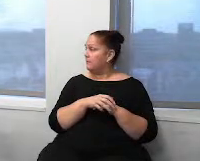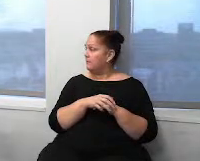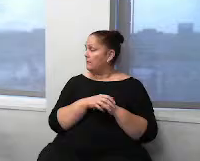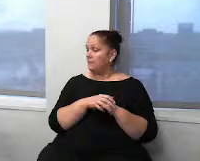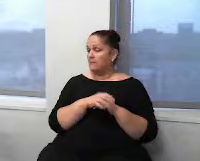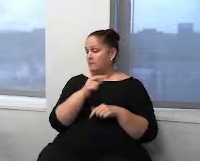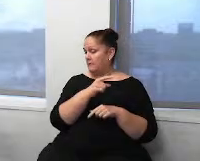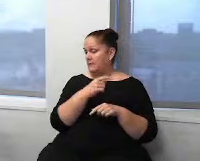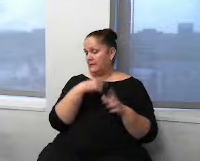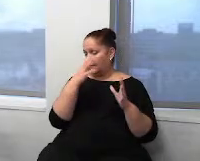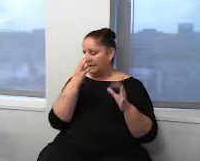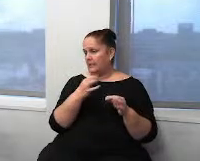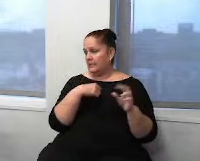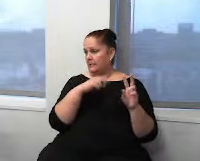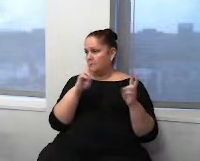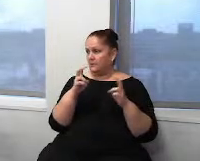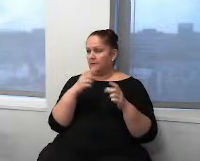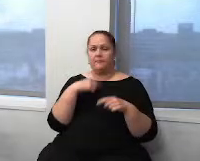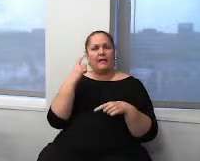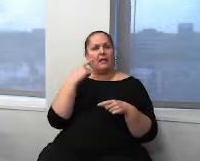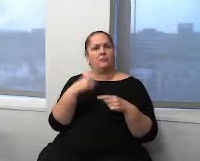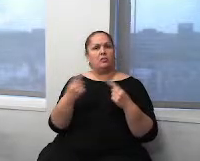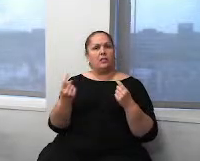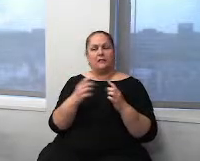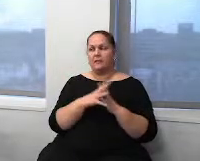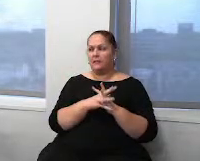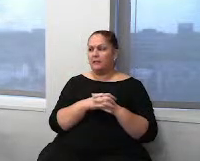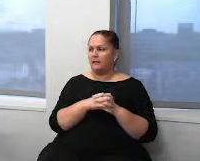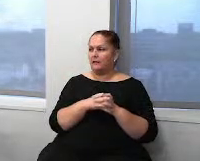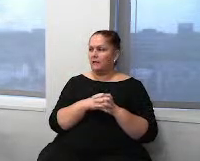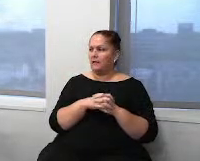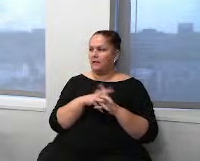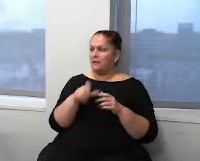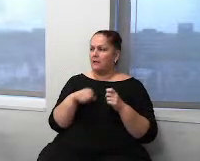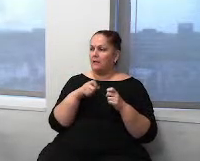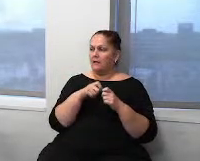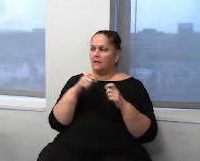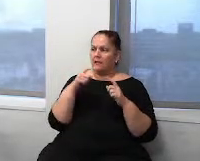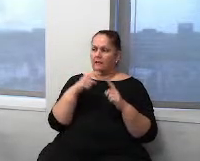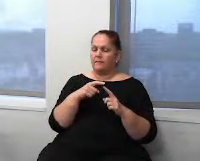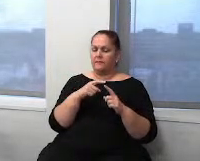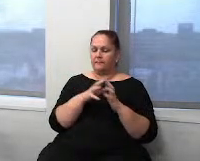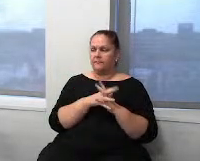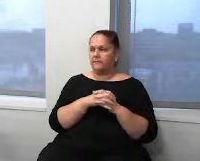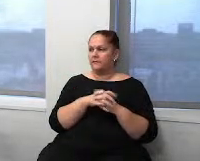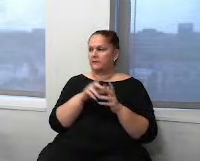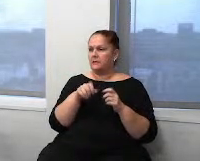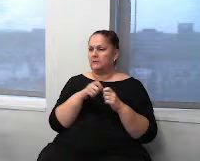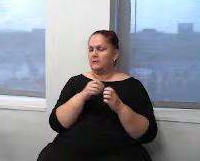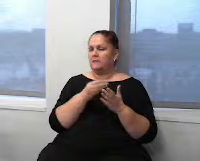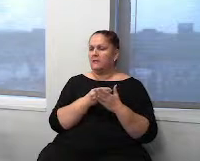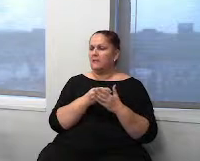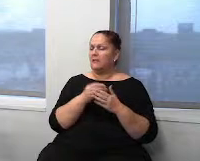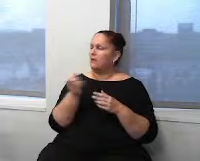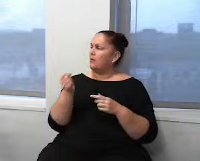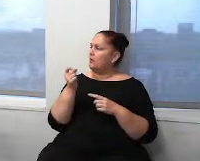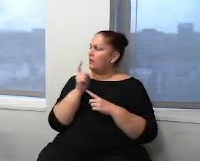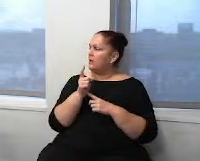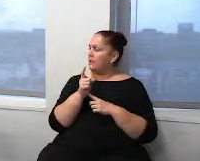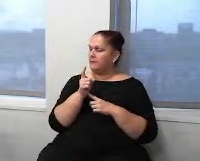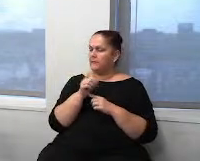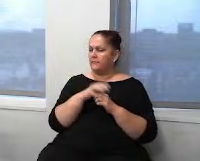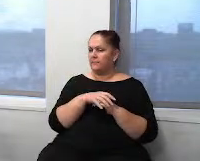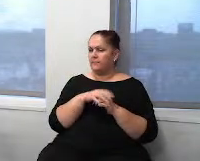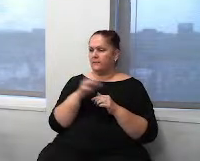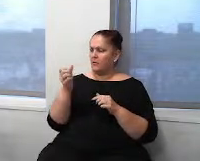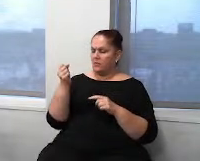Hearing examiner decide what the topics are. I object, yeah. This is a specific panel about specific projects. This is the